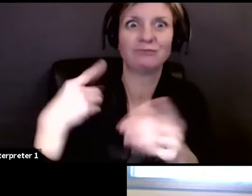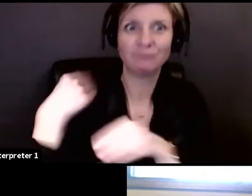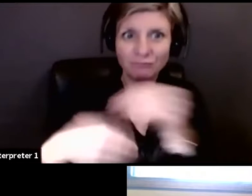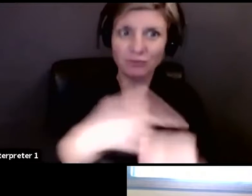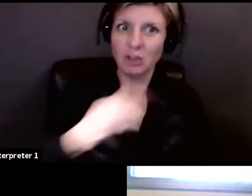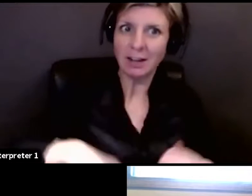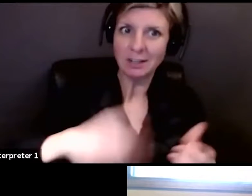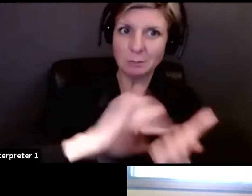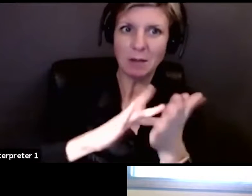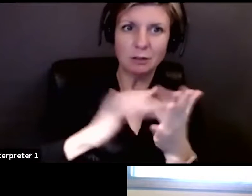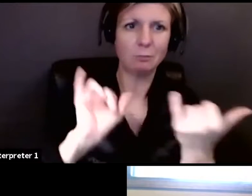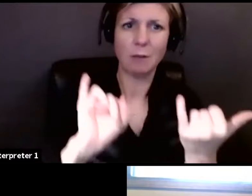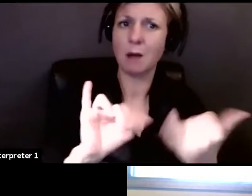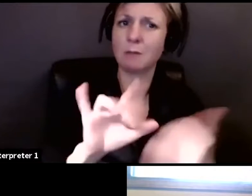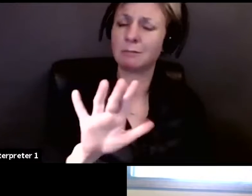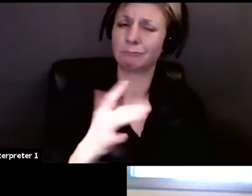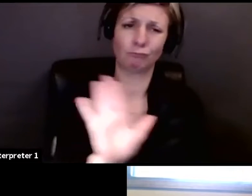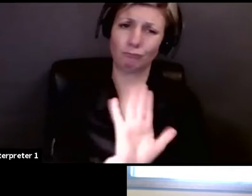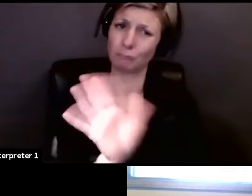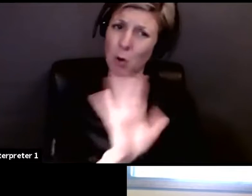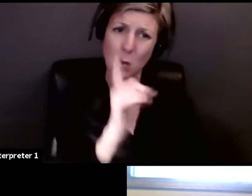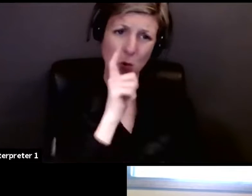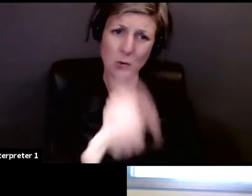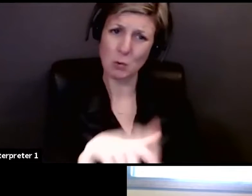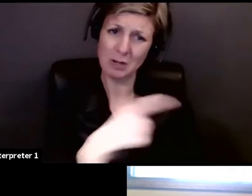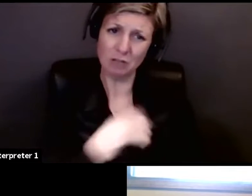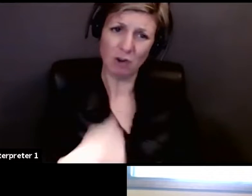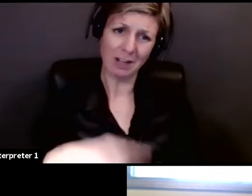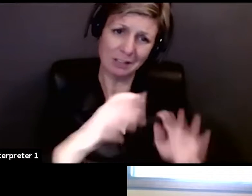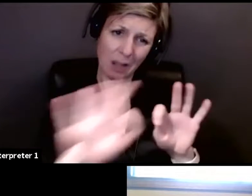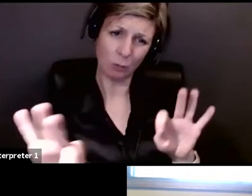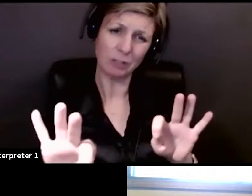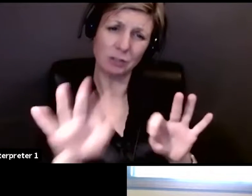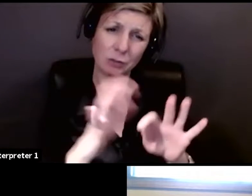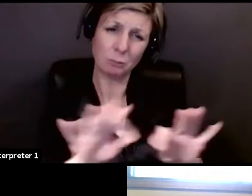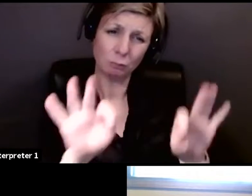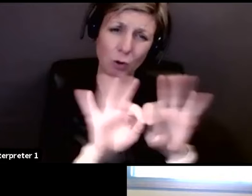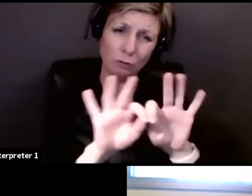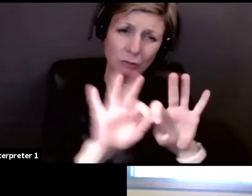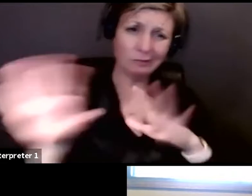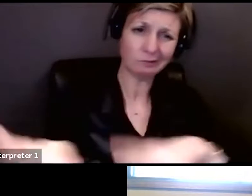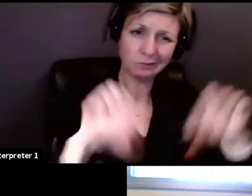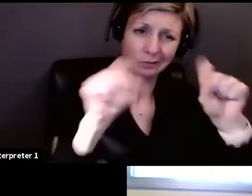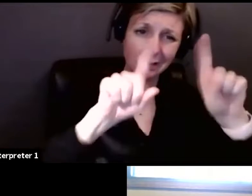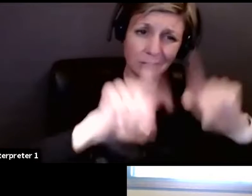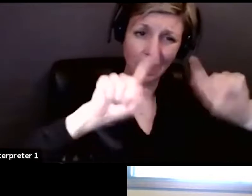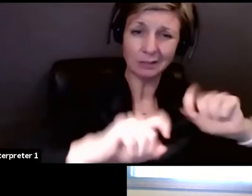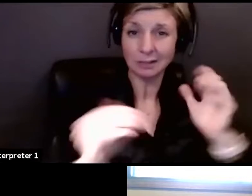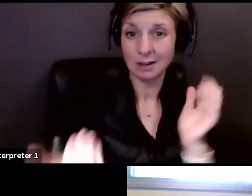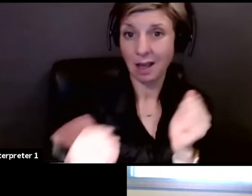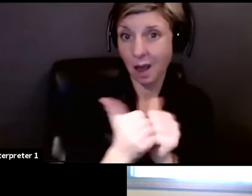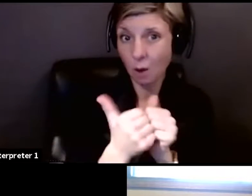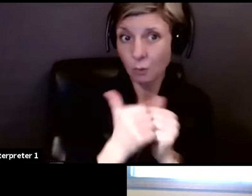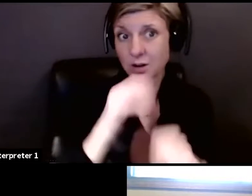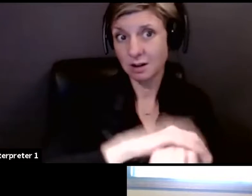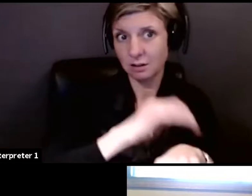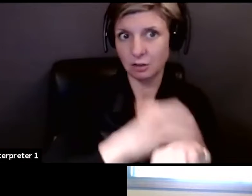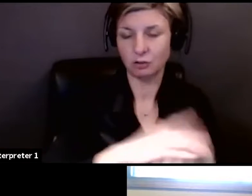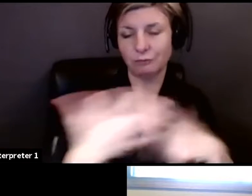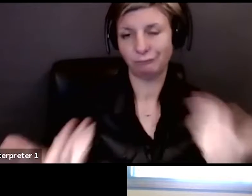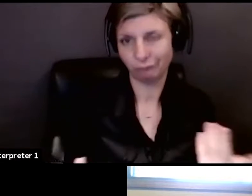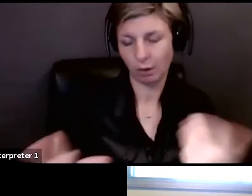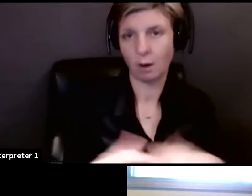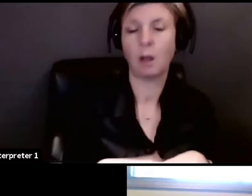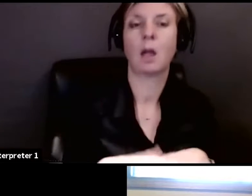that excludes many practitioners. And of course, Chinese traditional Chinese medicine is not